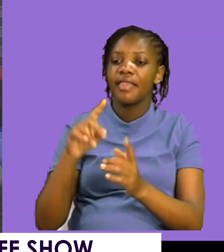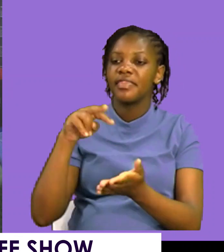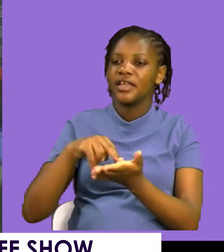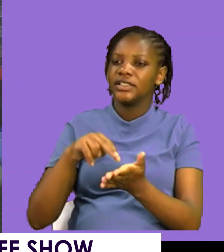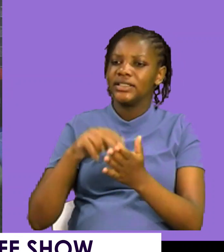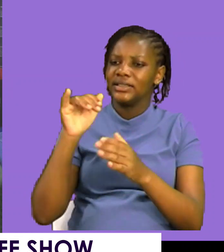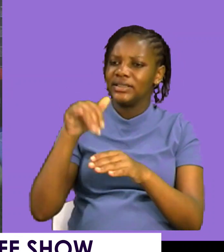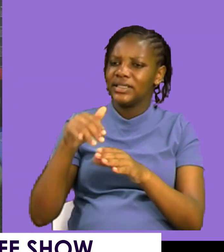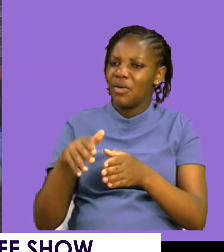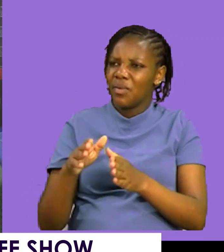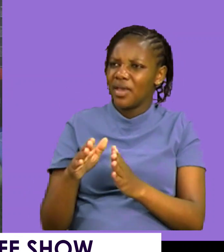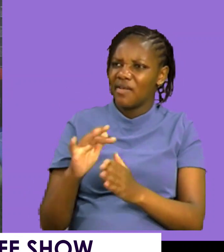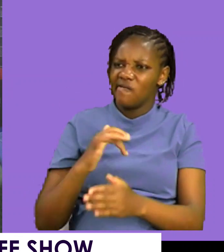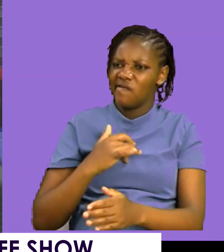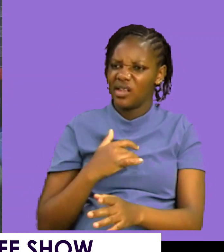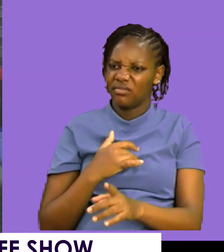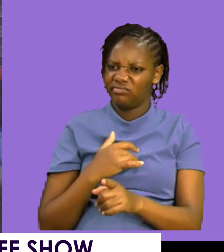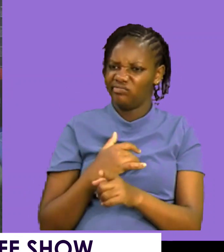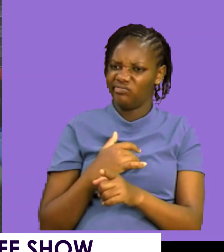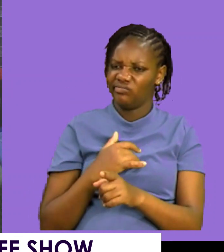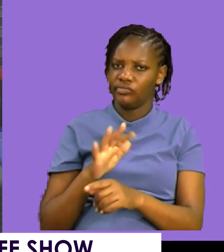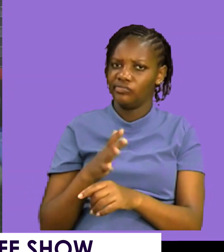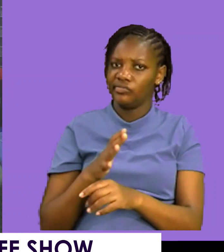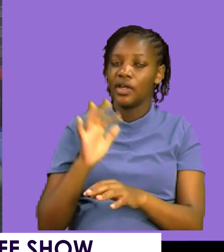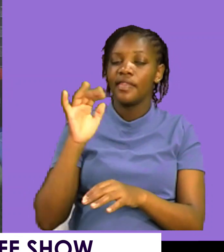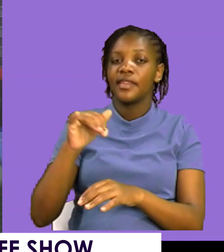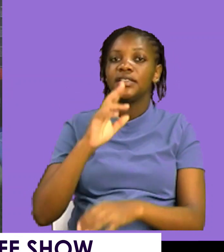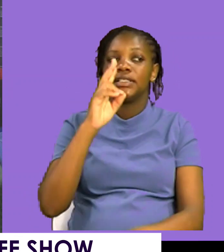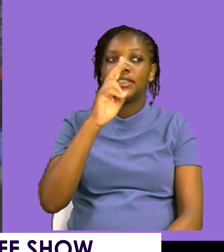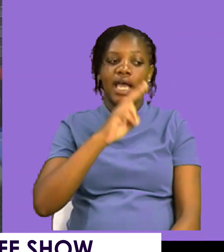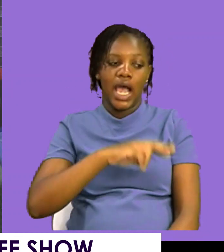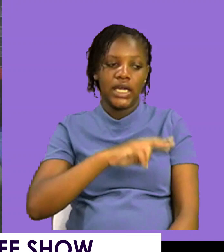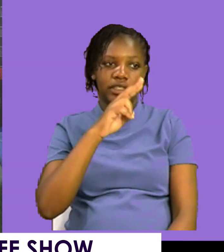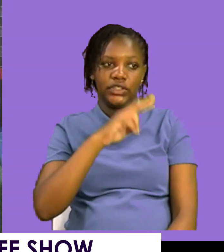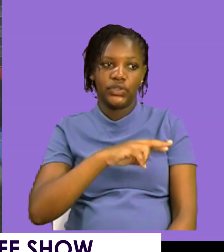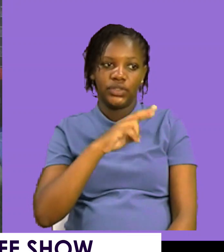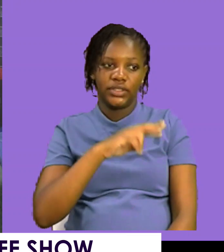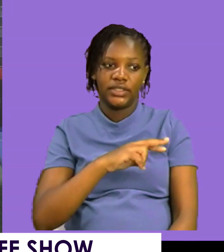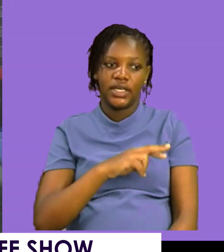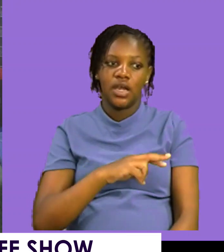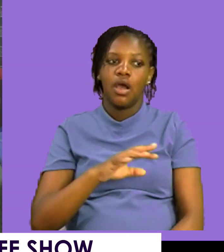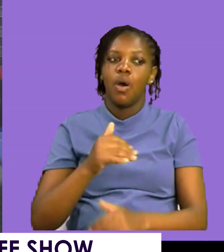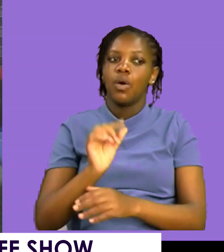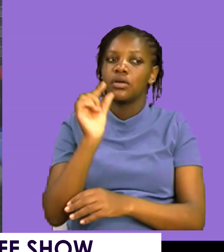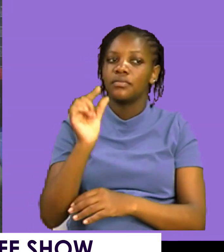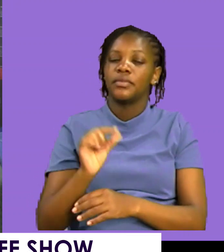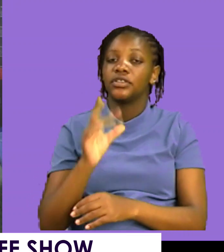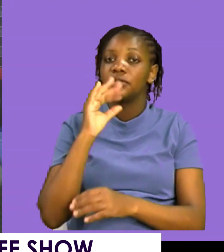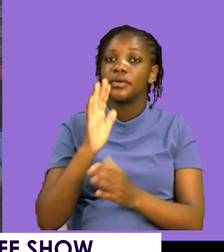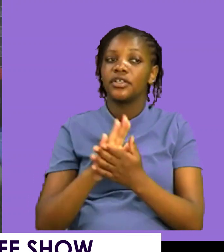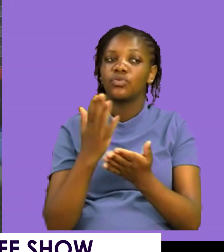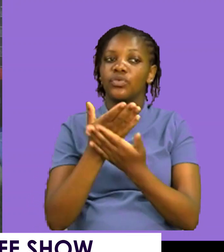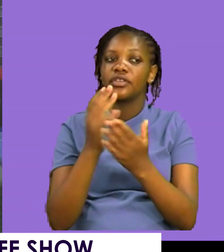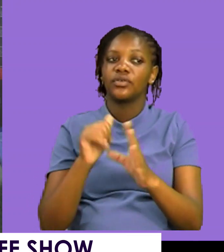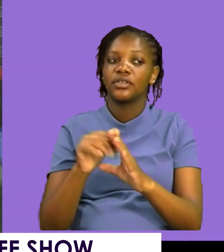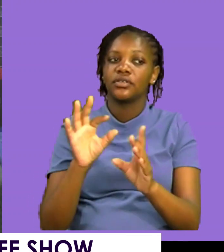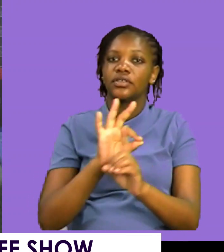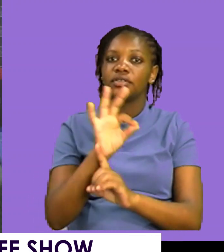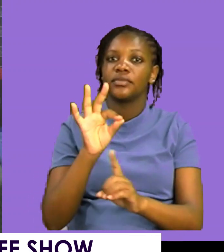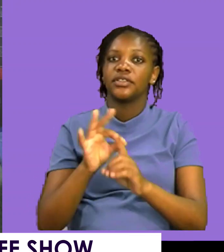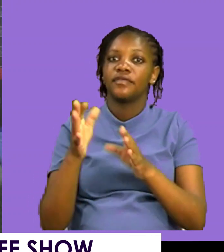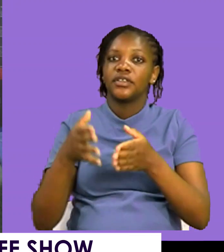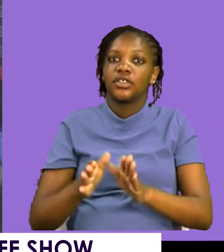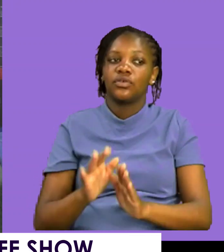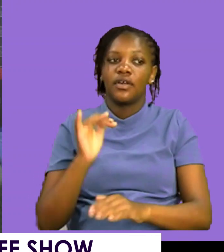in a certain way, that is an attitude. Somebody is talking to you in a certain way,